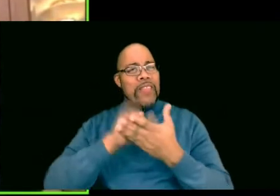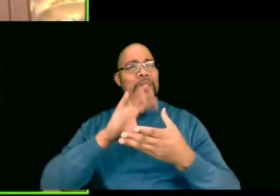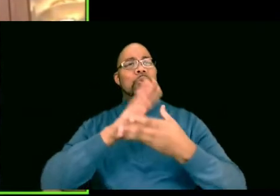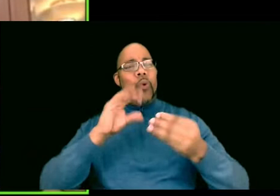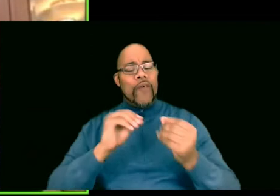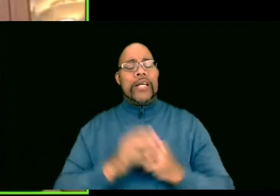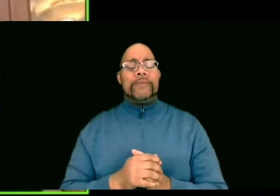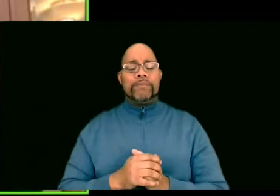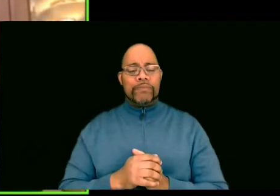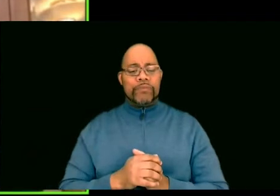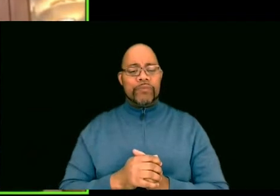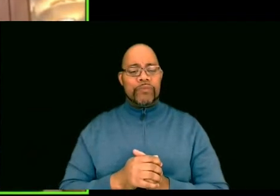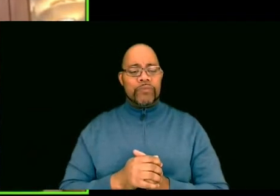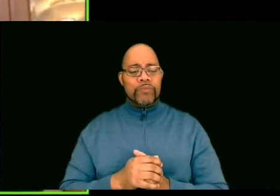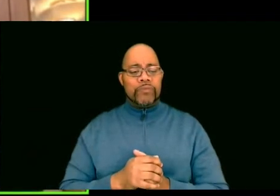encapsulate a long story,